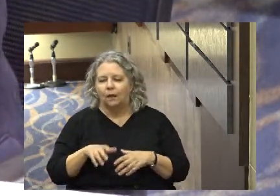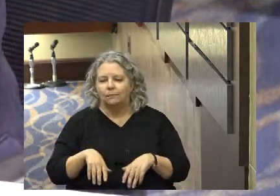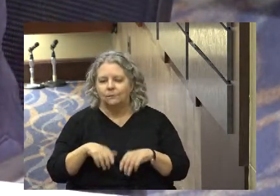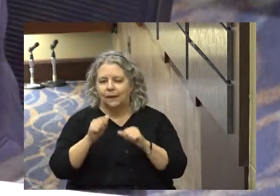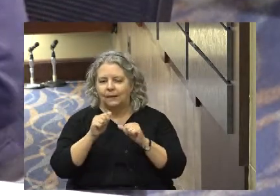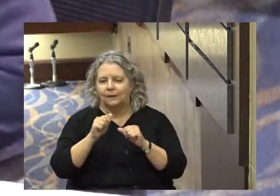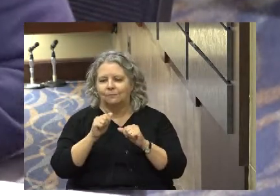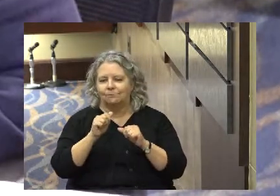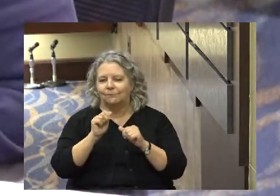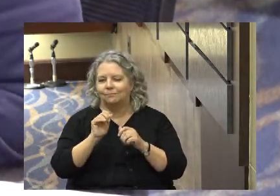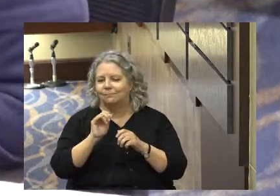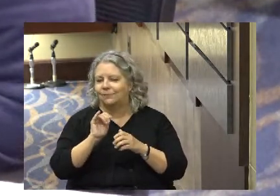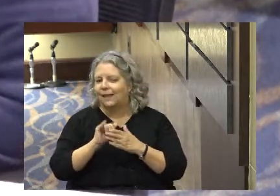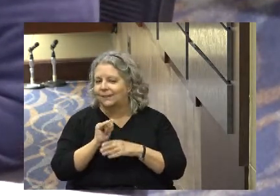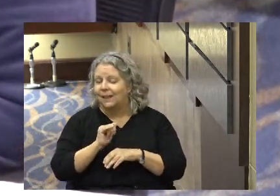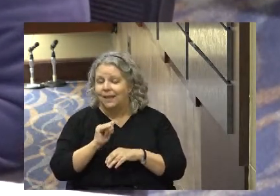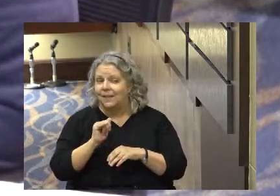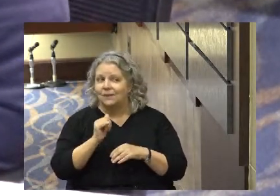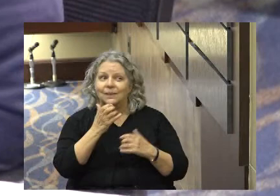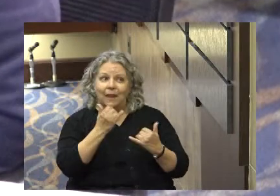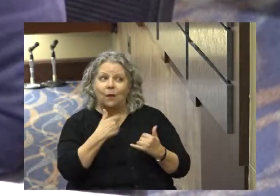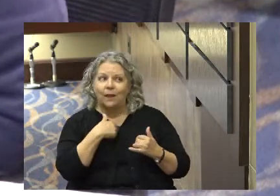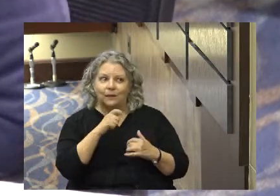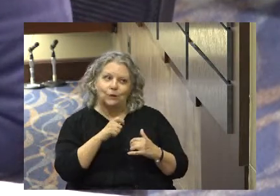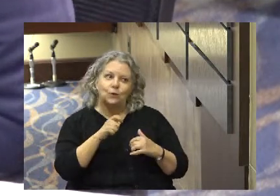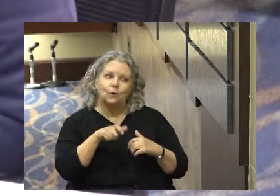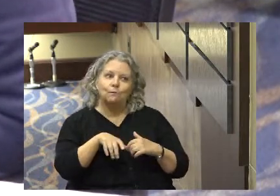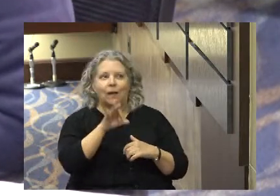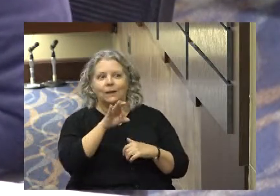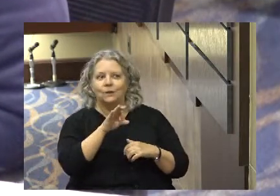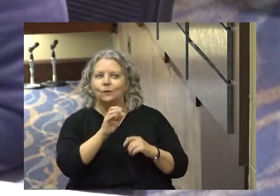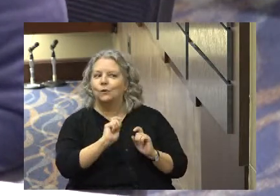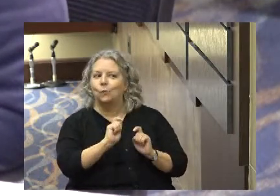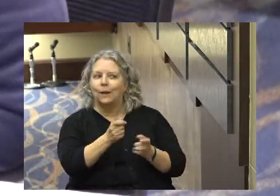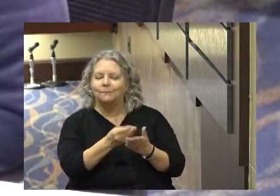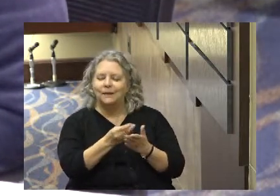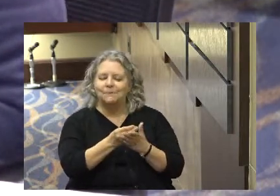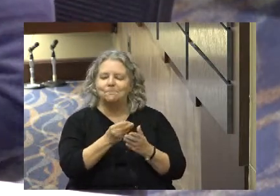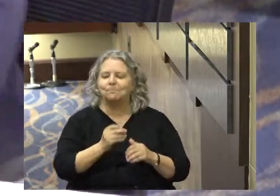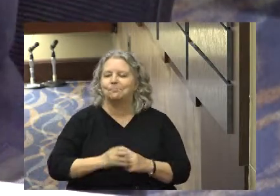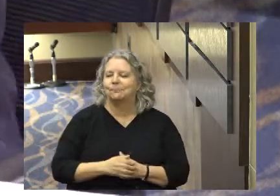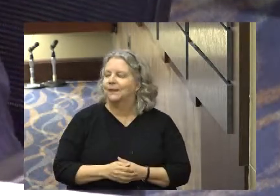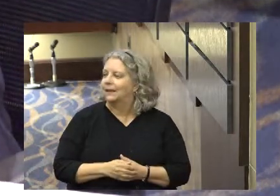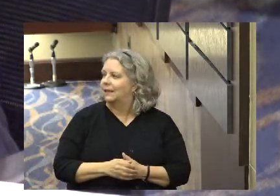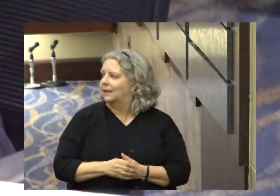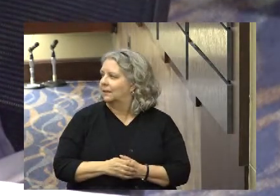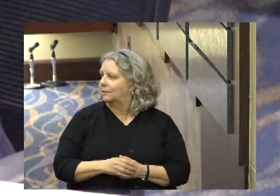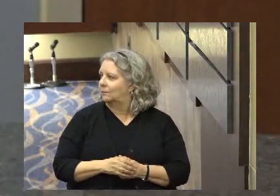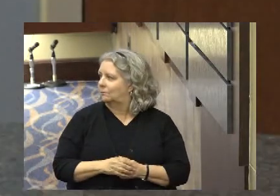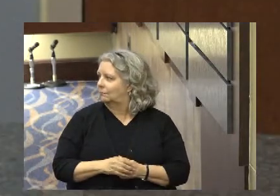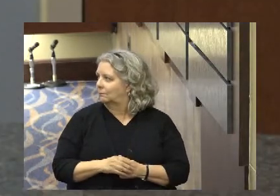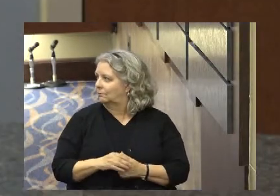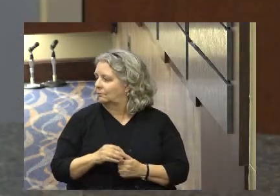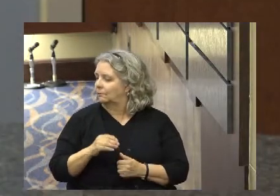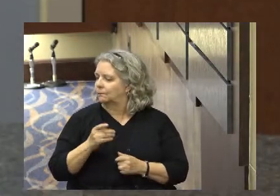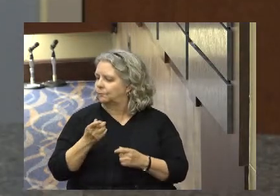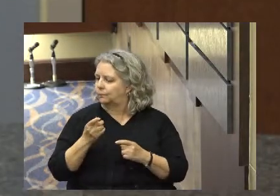for this. Exactly. Take Thanks. it to the top. I mean, when the bridge was lit up when Prince died, I was